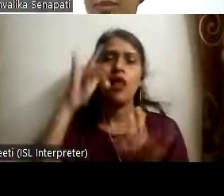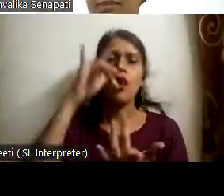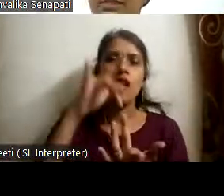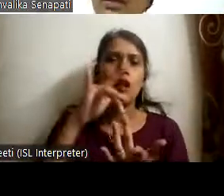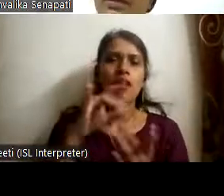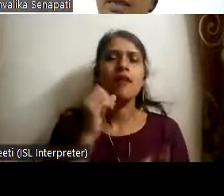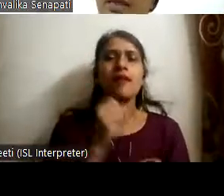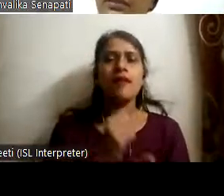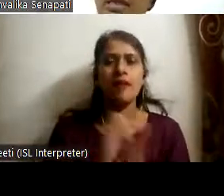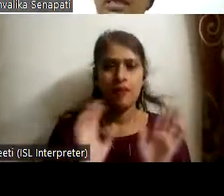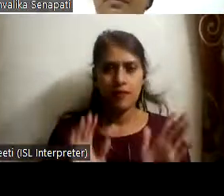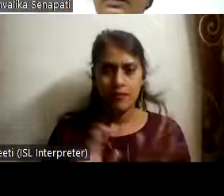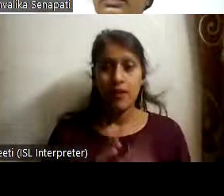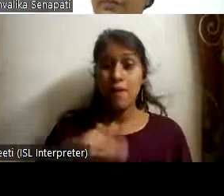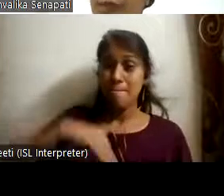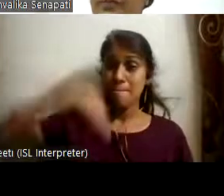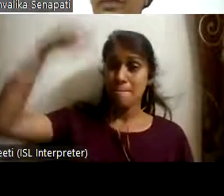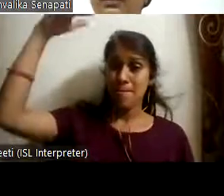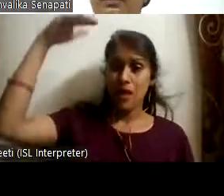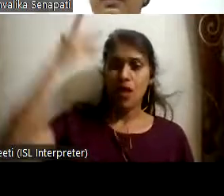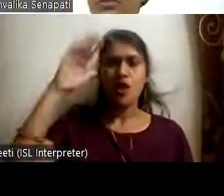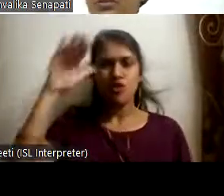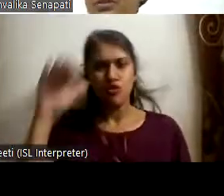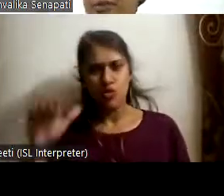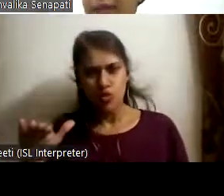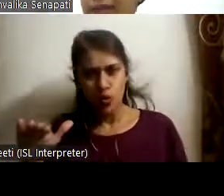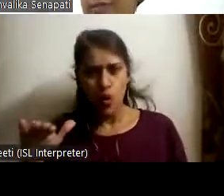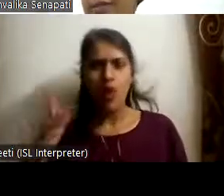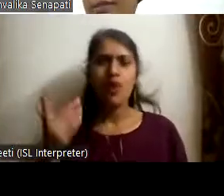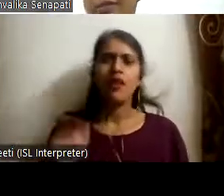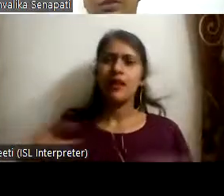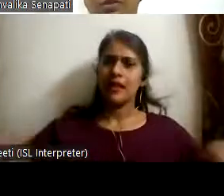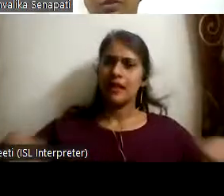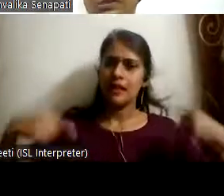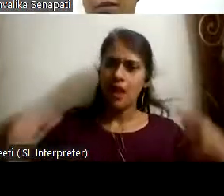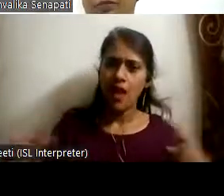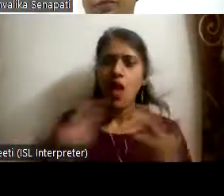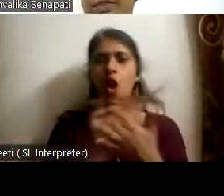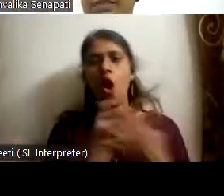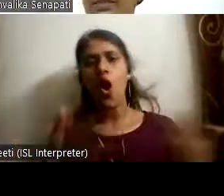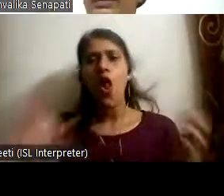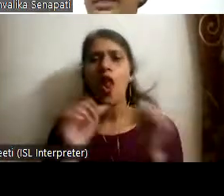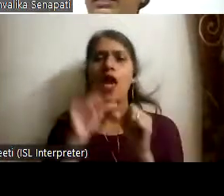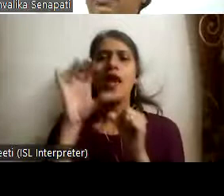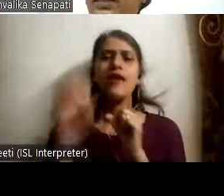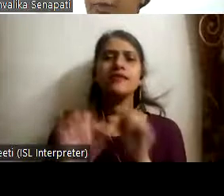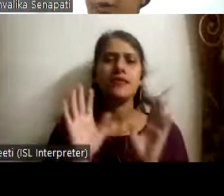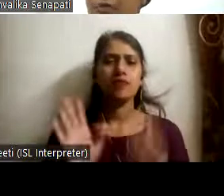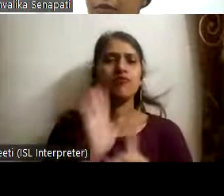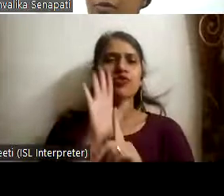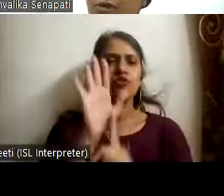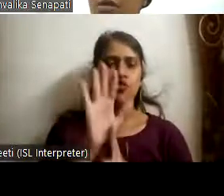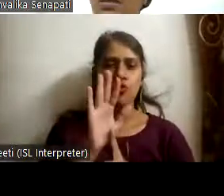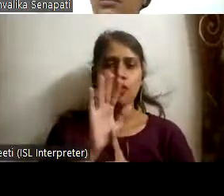one part is at a higher height. But in spite of that, the picture on the left is the correct one, because here we see that there is leg space below